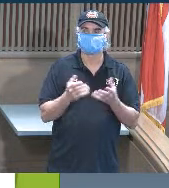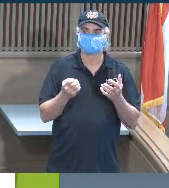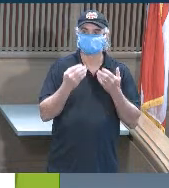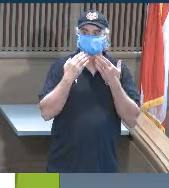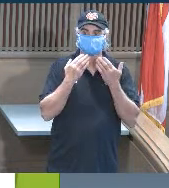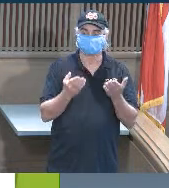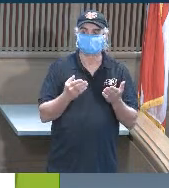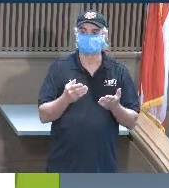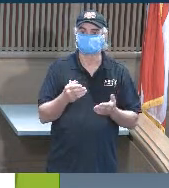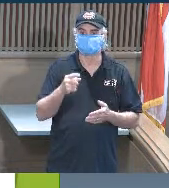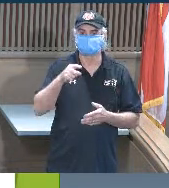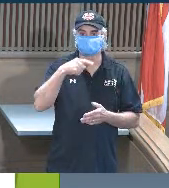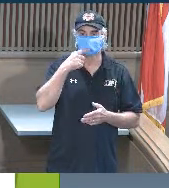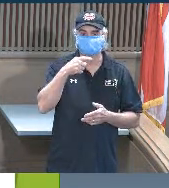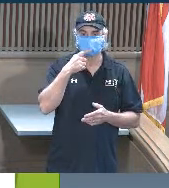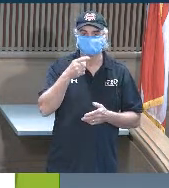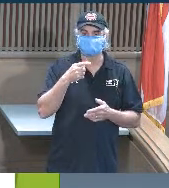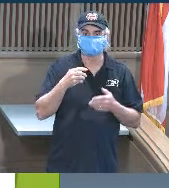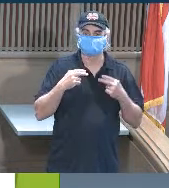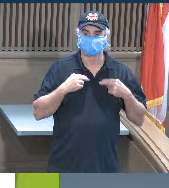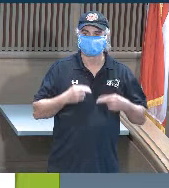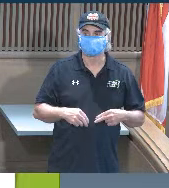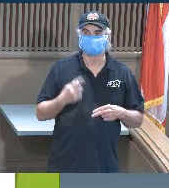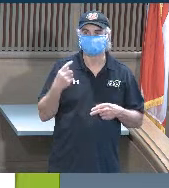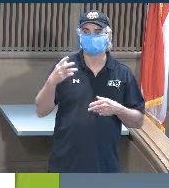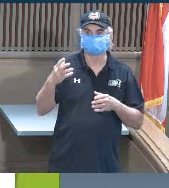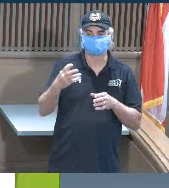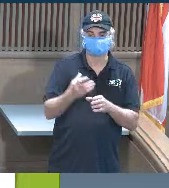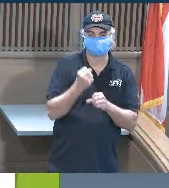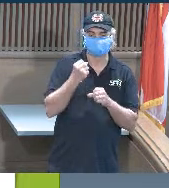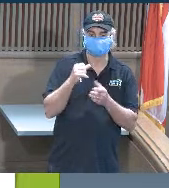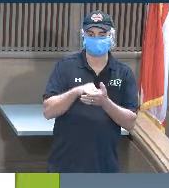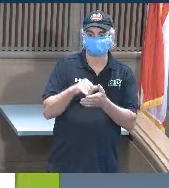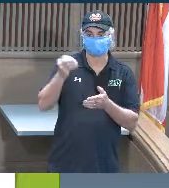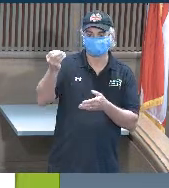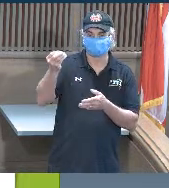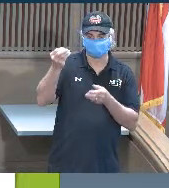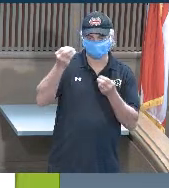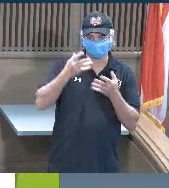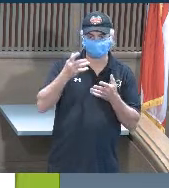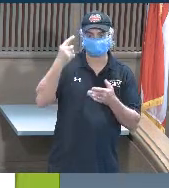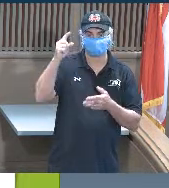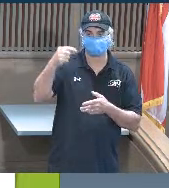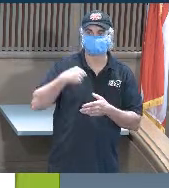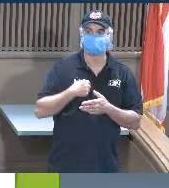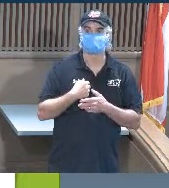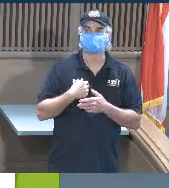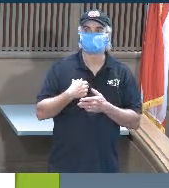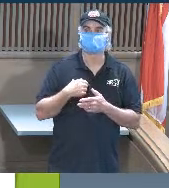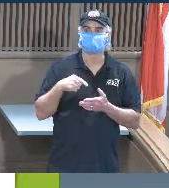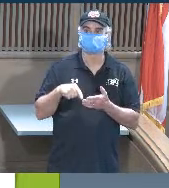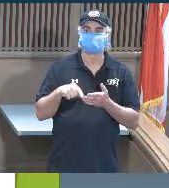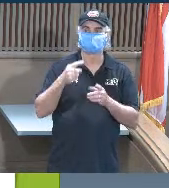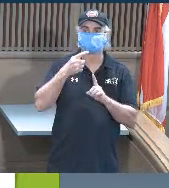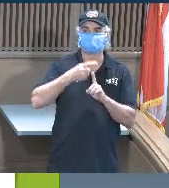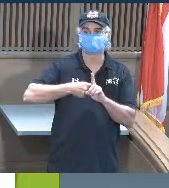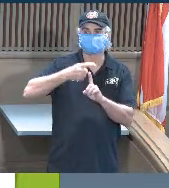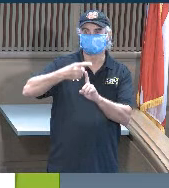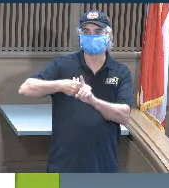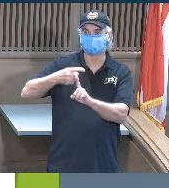the Department of Public Health Department for getting me this information. This is monthly,